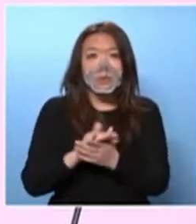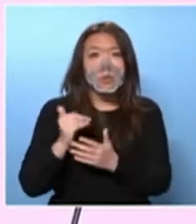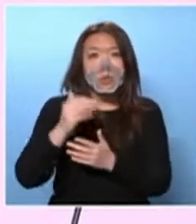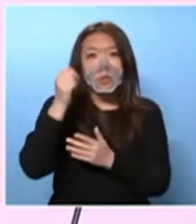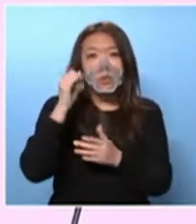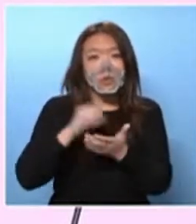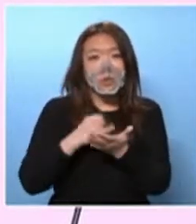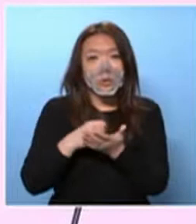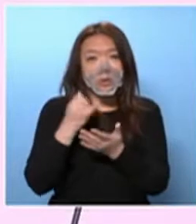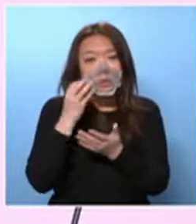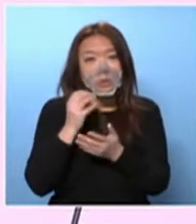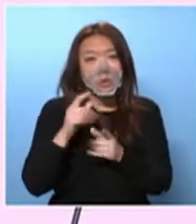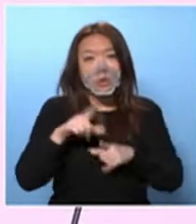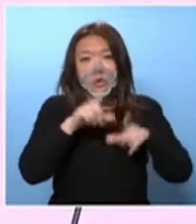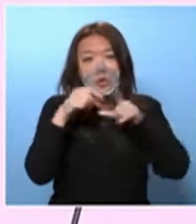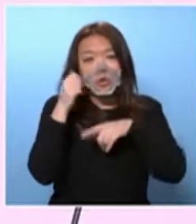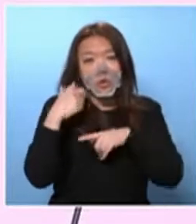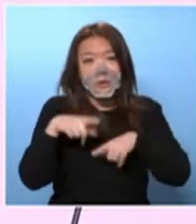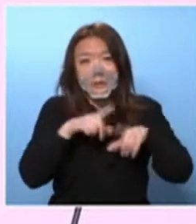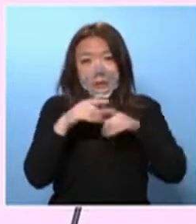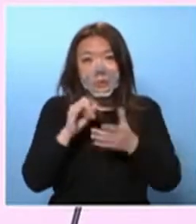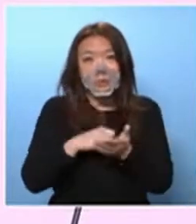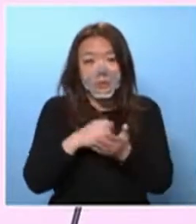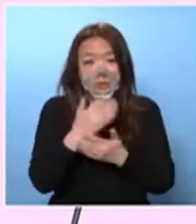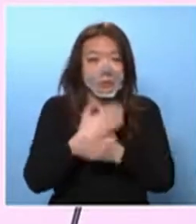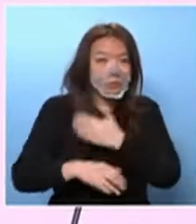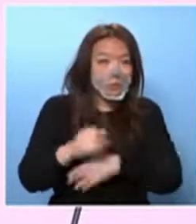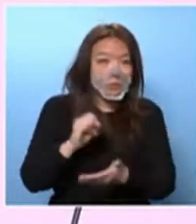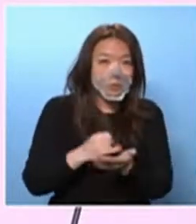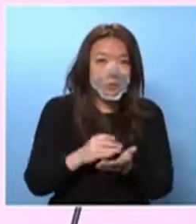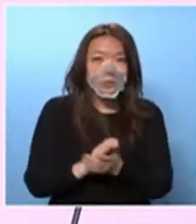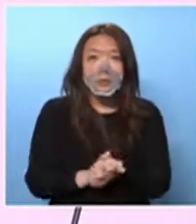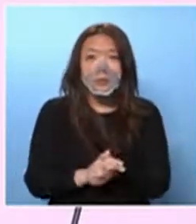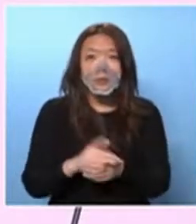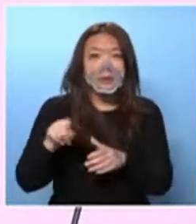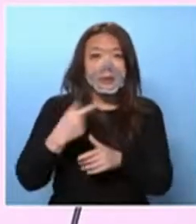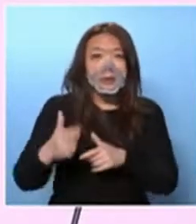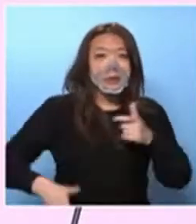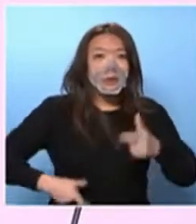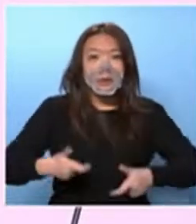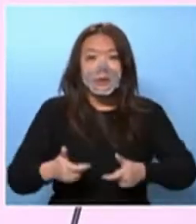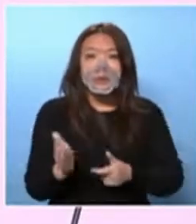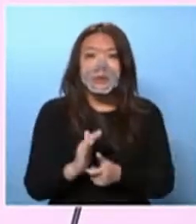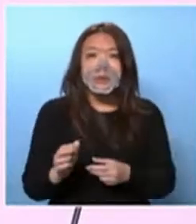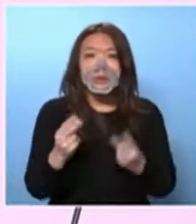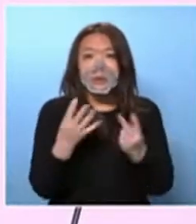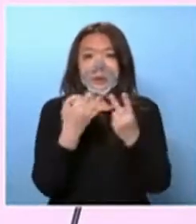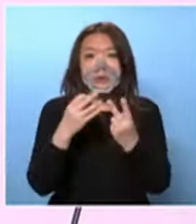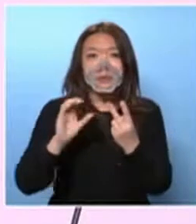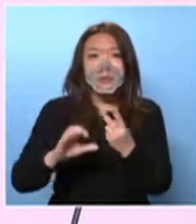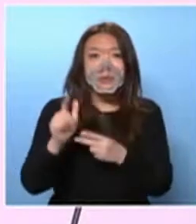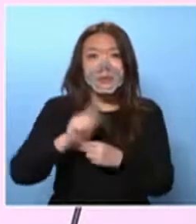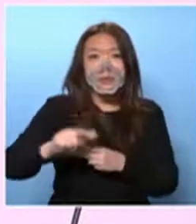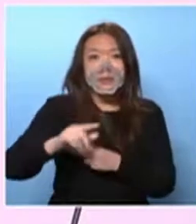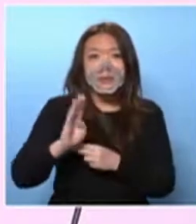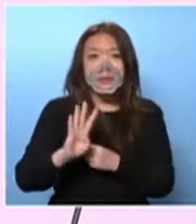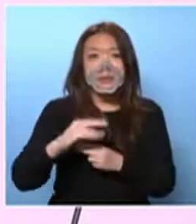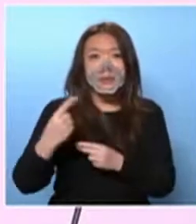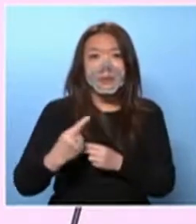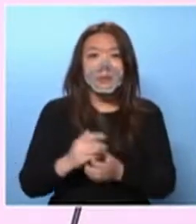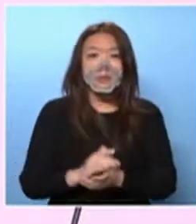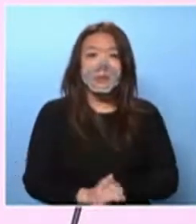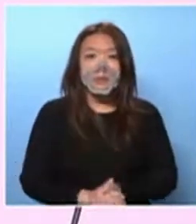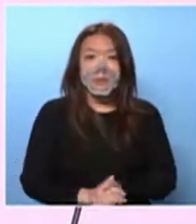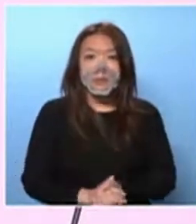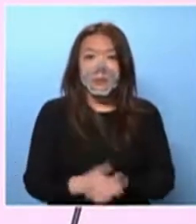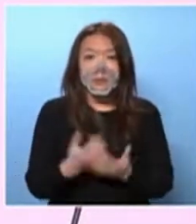Social Security assistance payments, old age allowance, old age living allowance, or disability allowance. This measure will involve additional expenditure